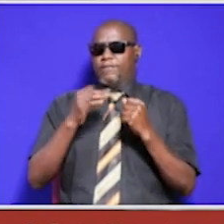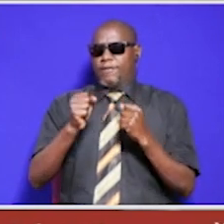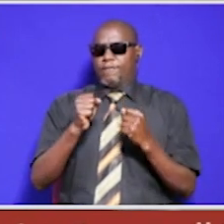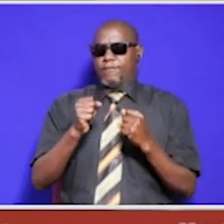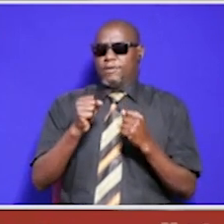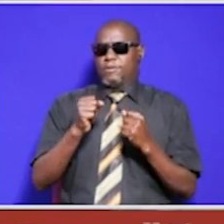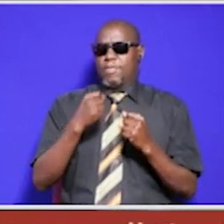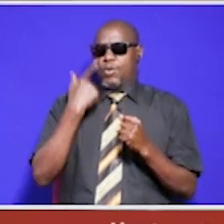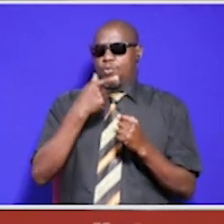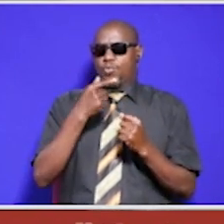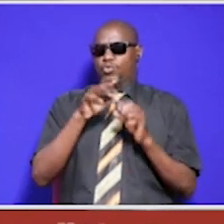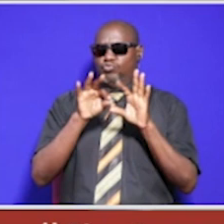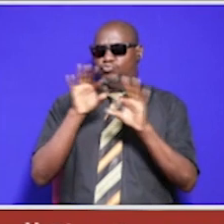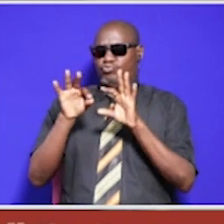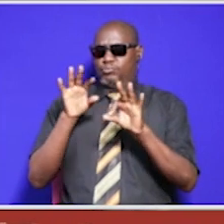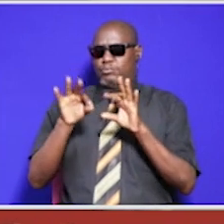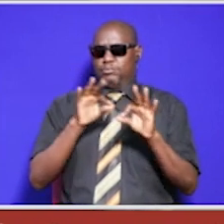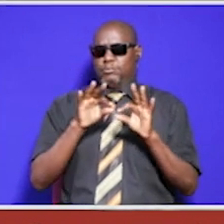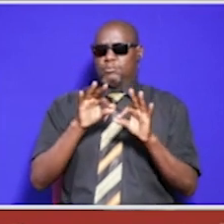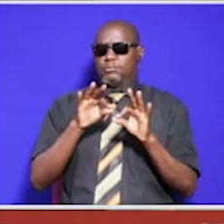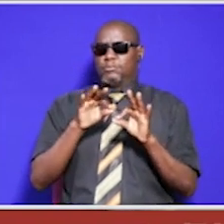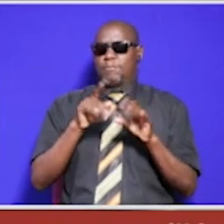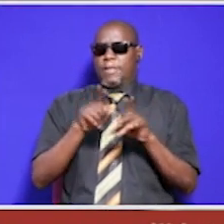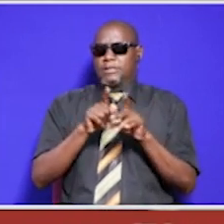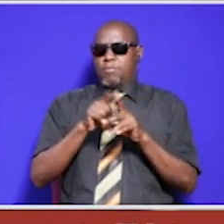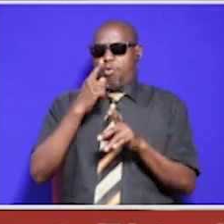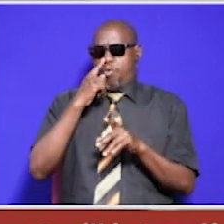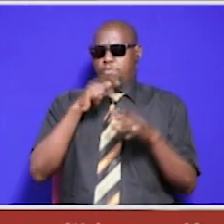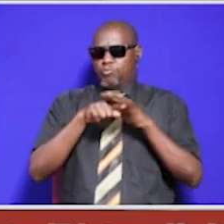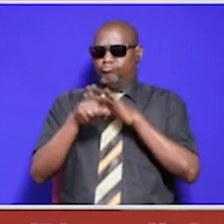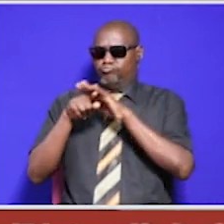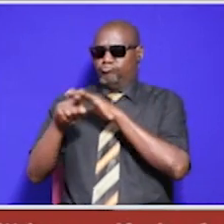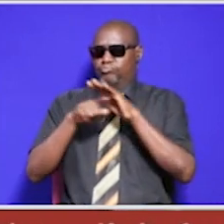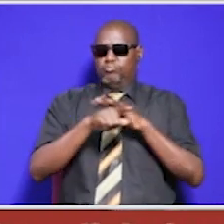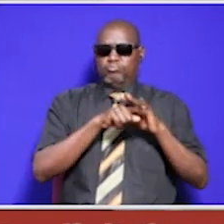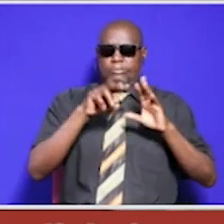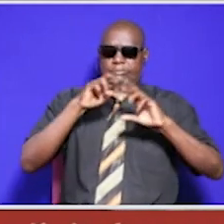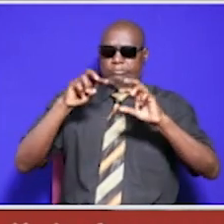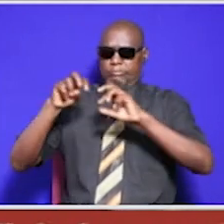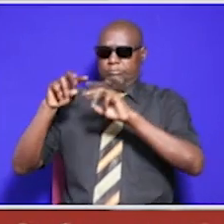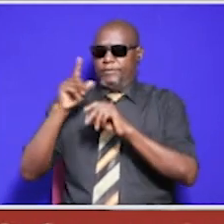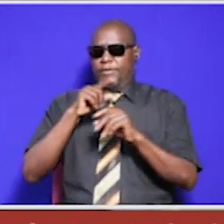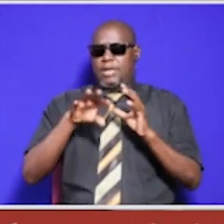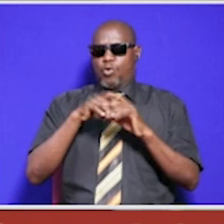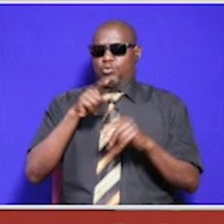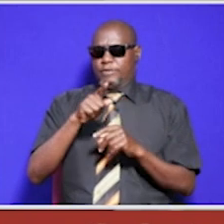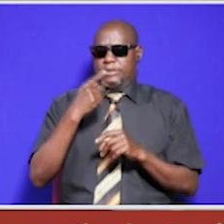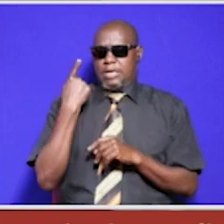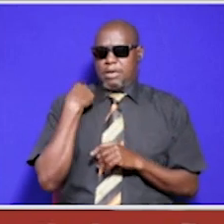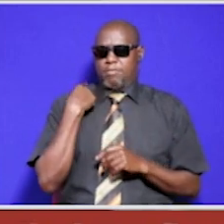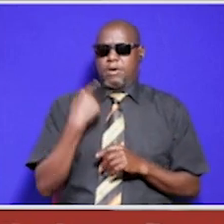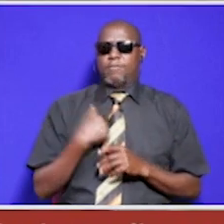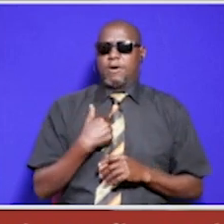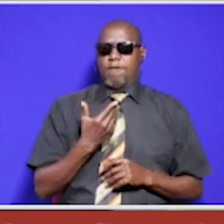985 who were shortlisted, and we had the home visits for them, and out of that number we had